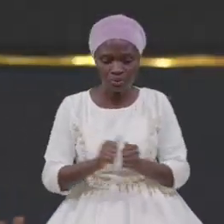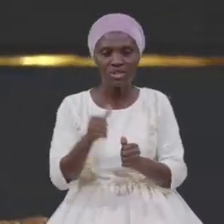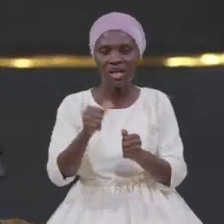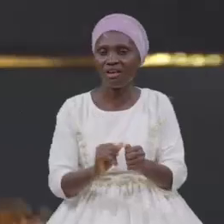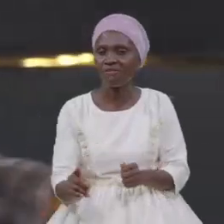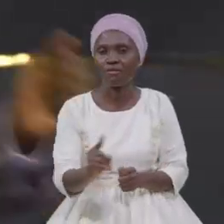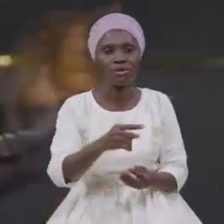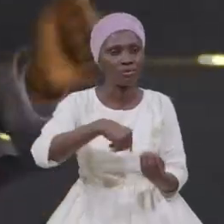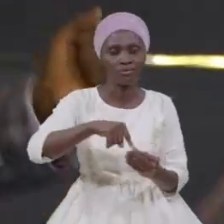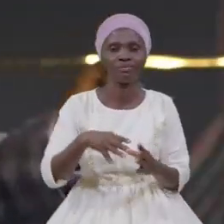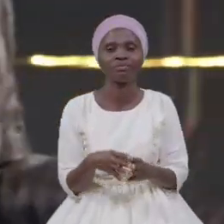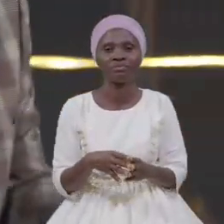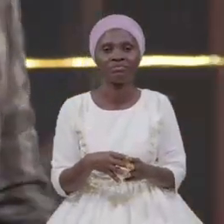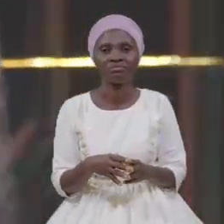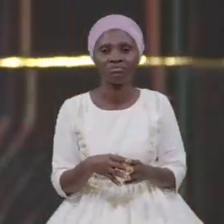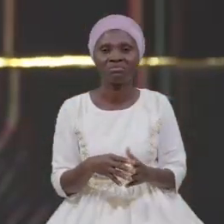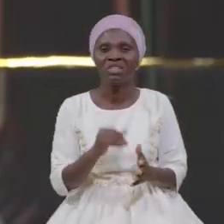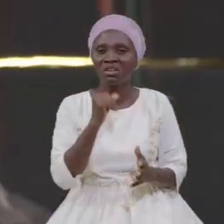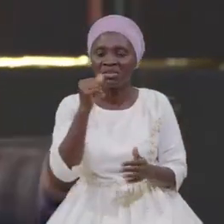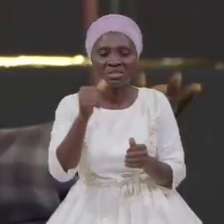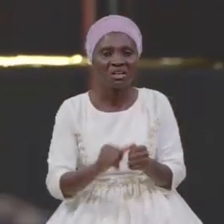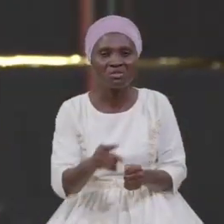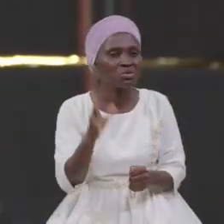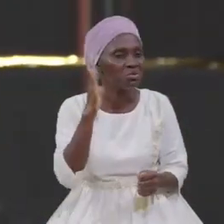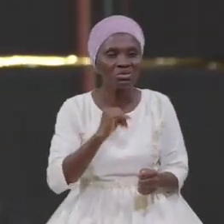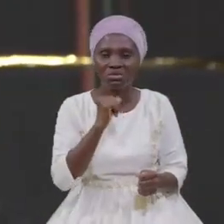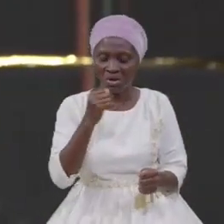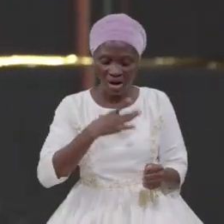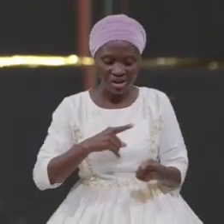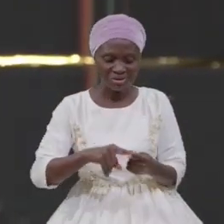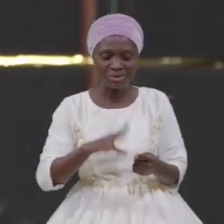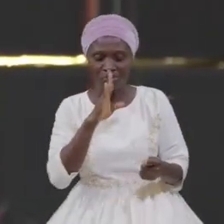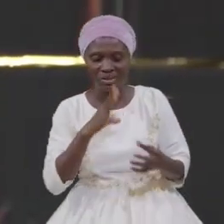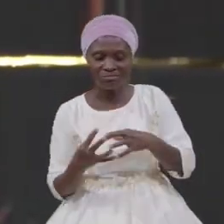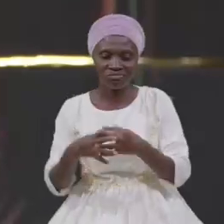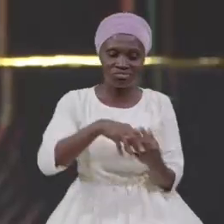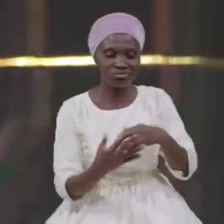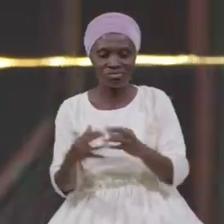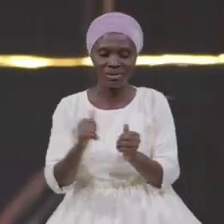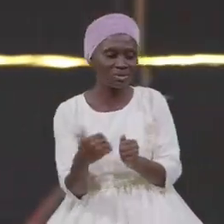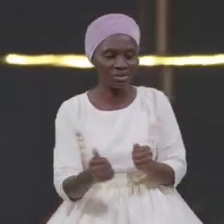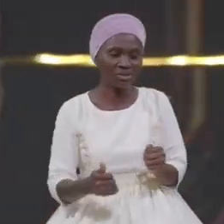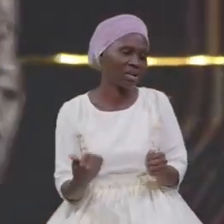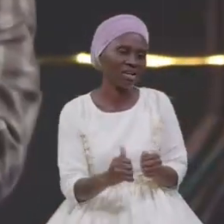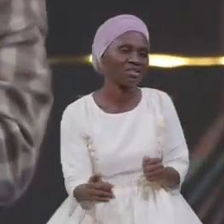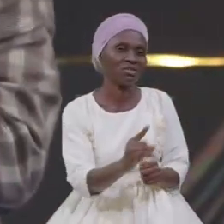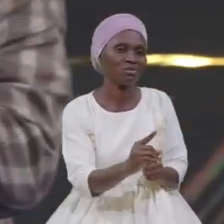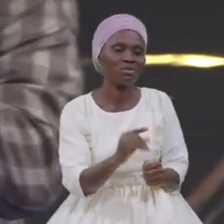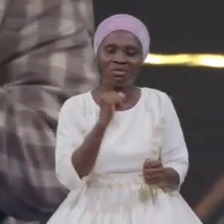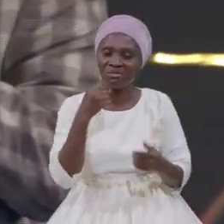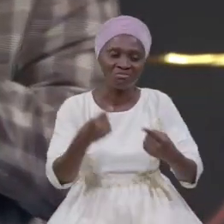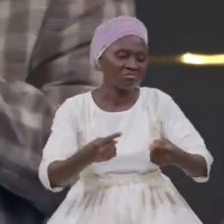to be, you kind of dragging with anybody when you're born again, when you're saved? You're not looking for what belongs to